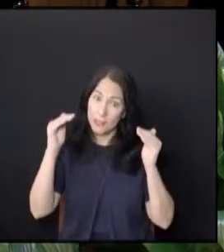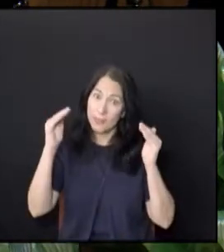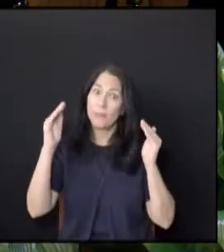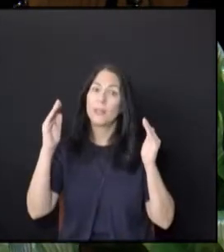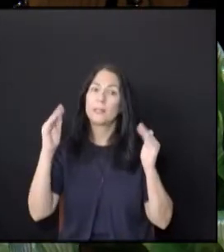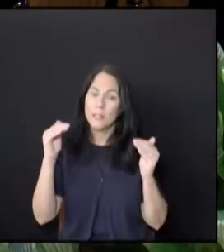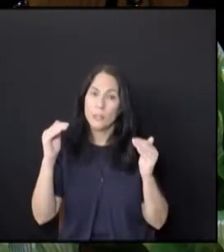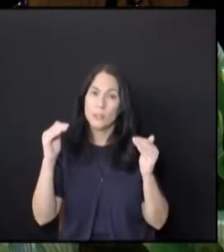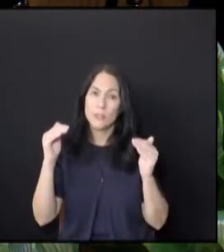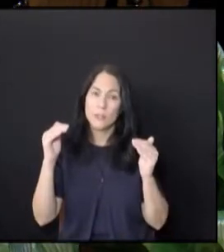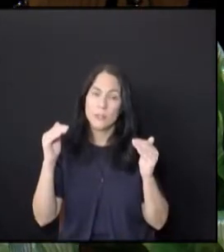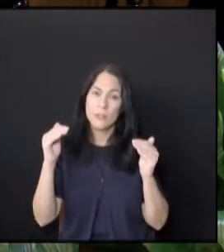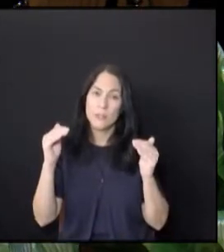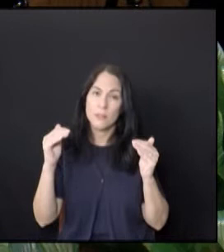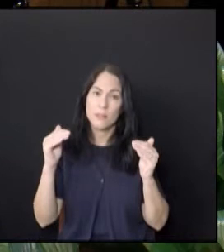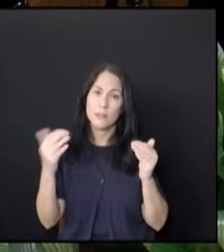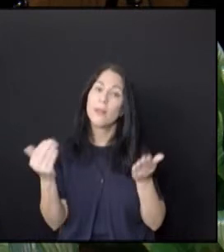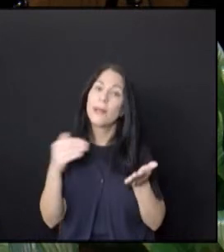And once again,